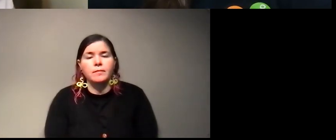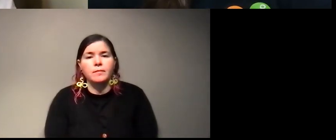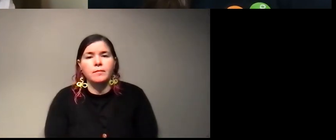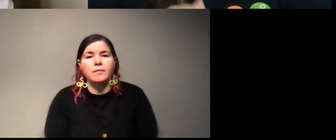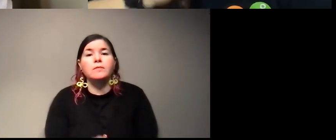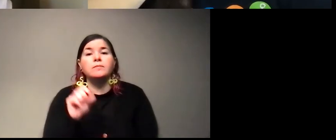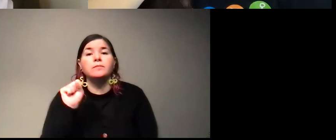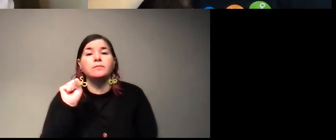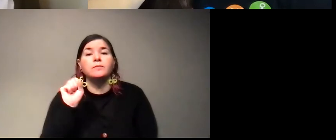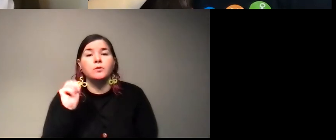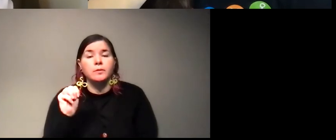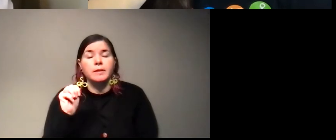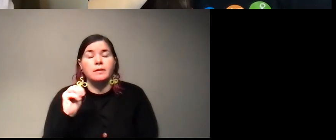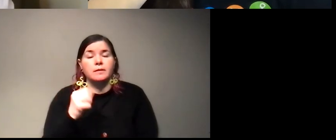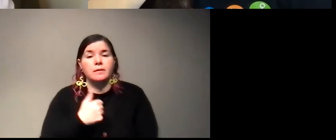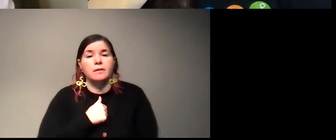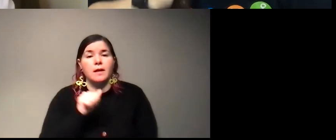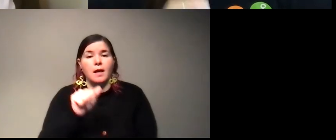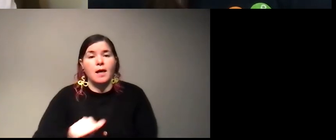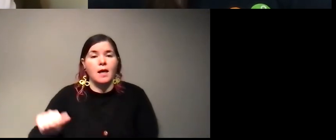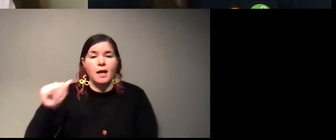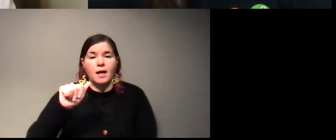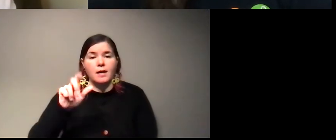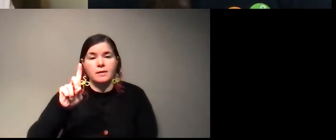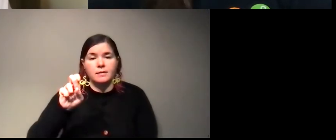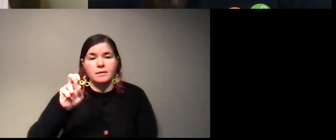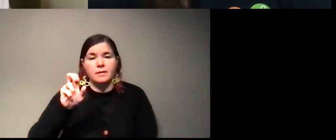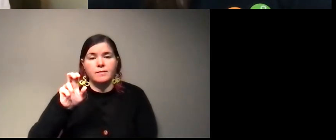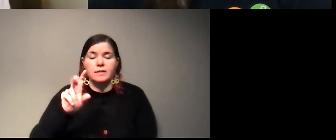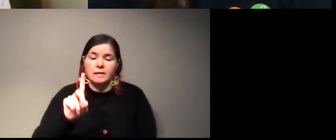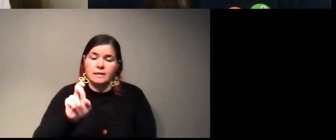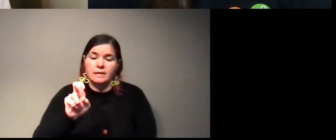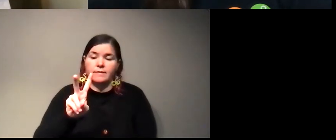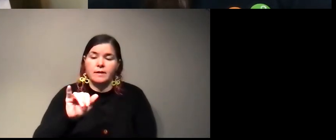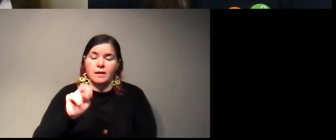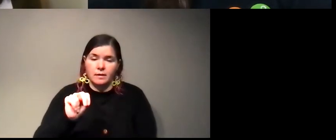On social media, I am at Devin, so my name, how it's spelled,